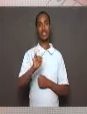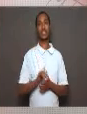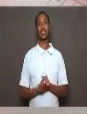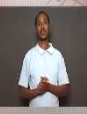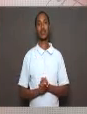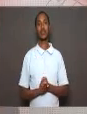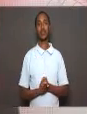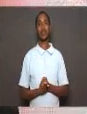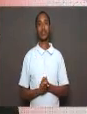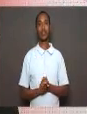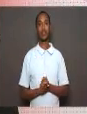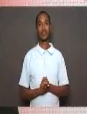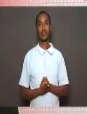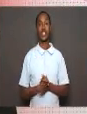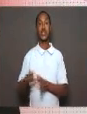still remain.